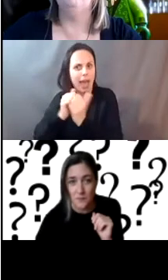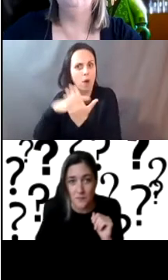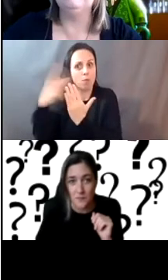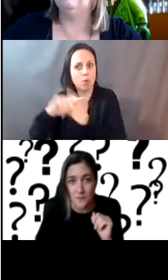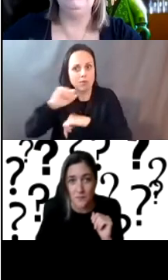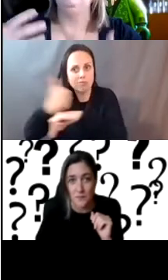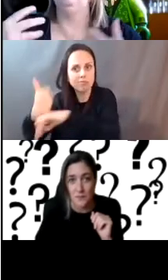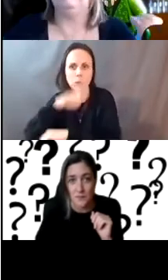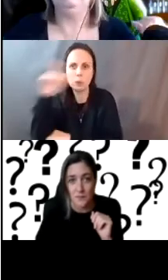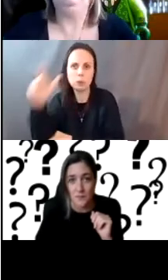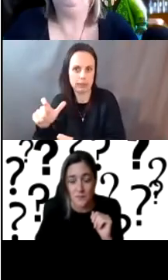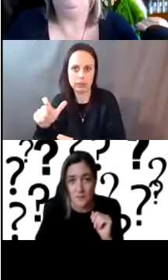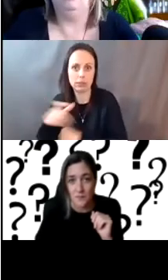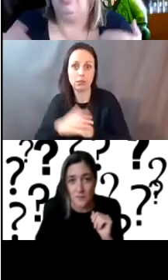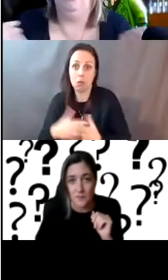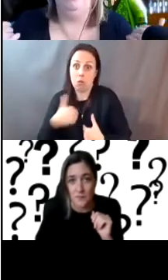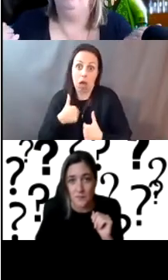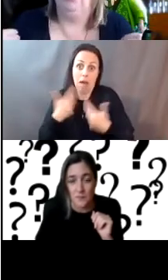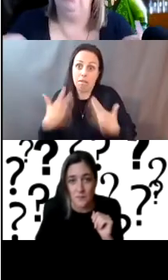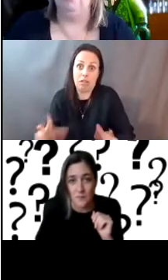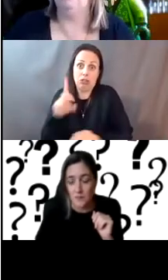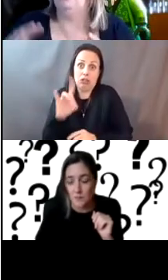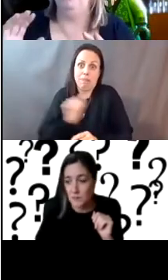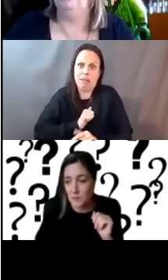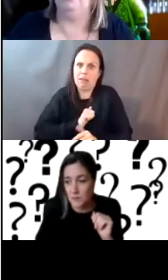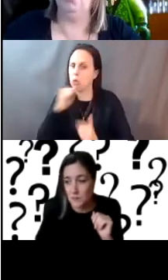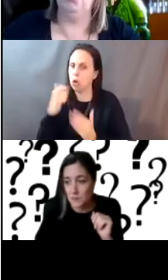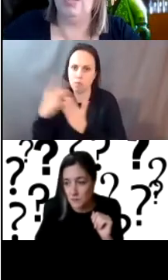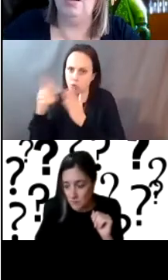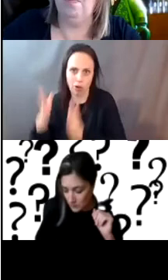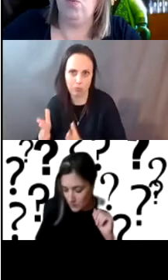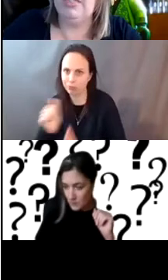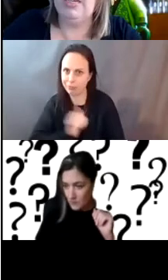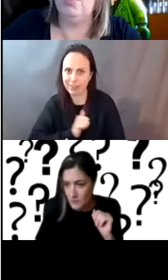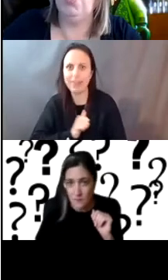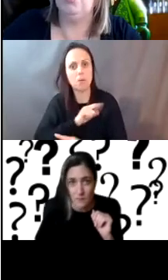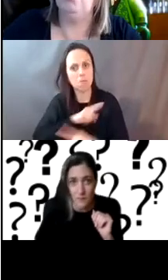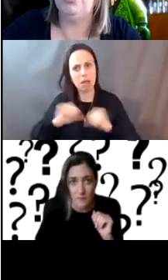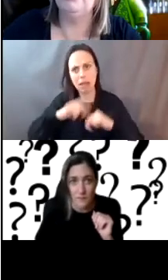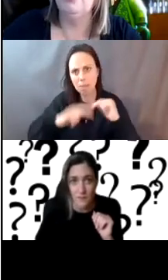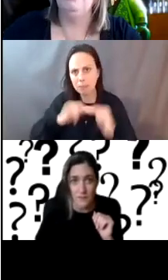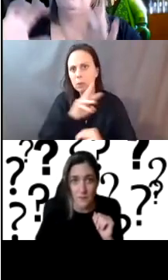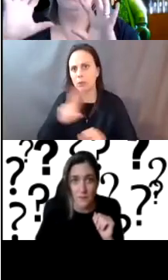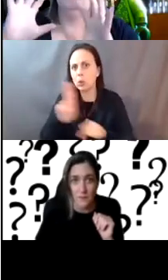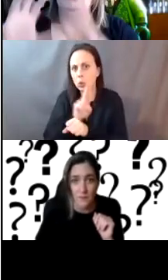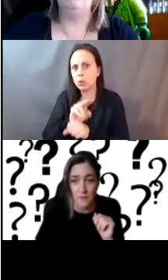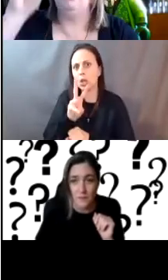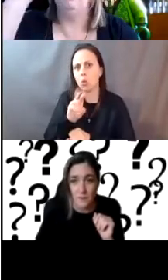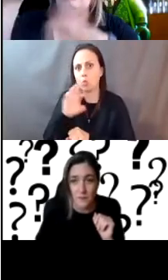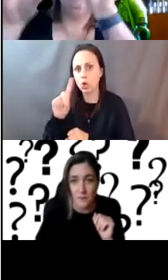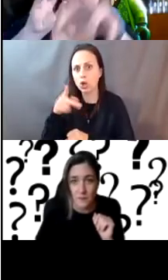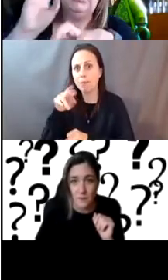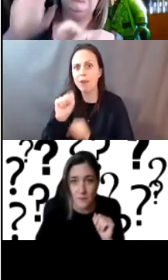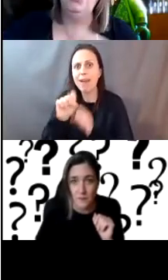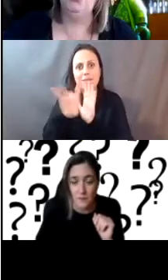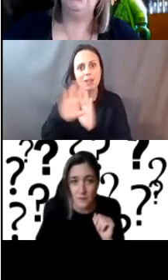can basically I'm not a programmer. I have built websites with WordPress. You get a theme and you